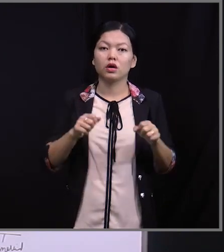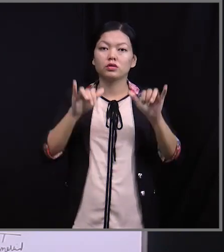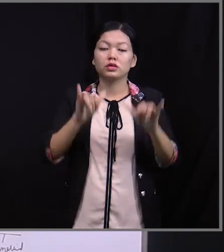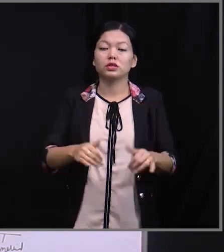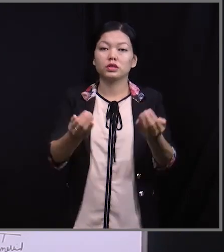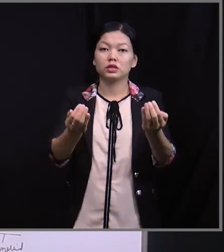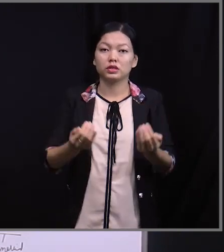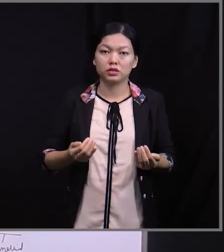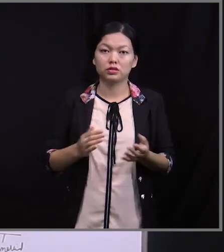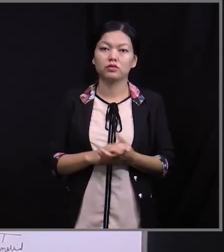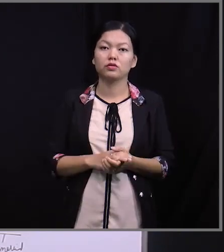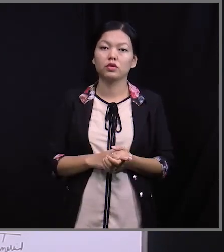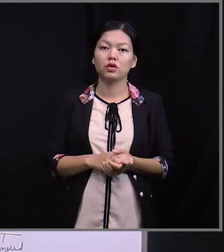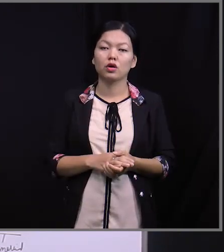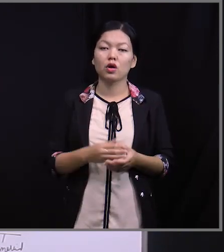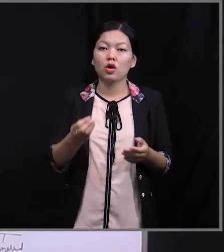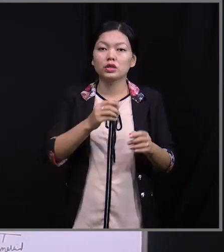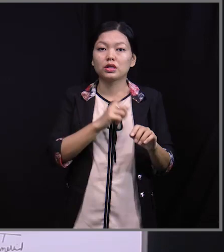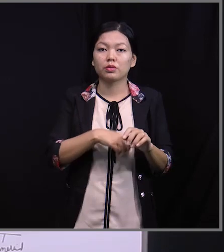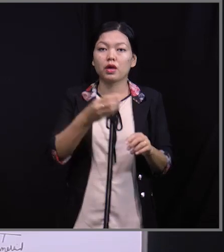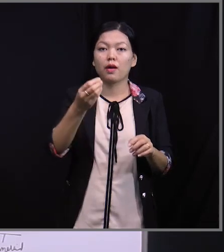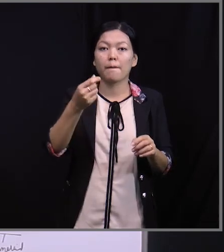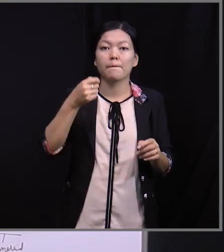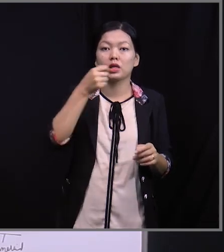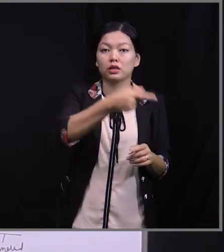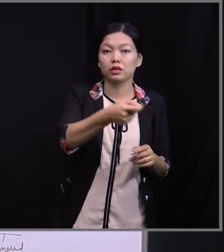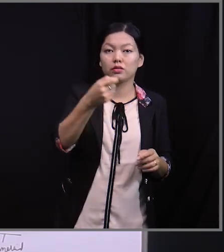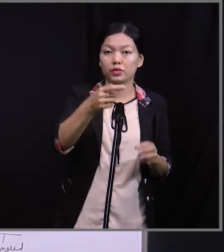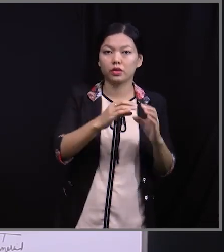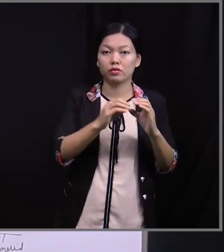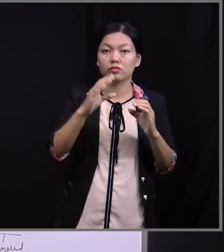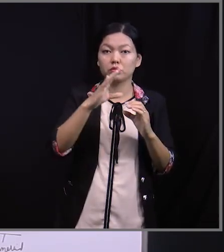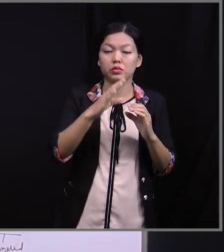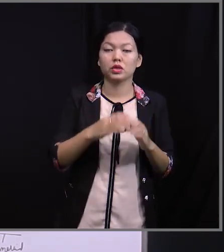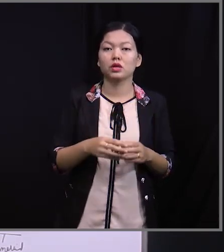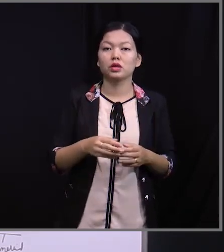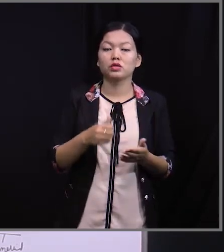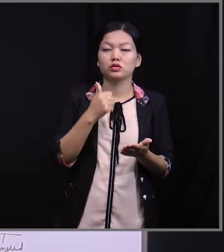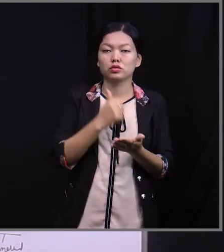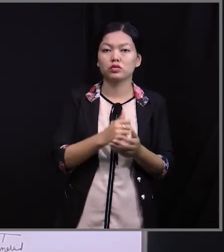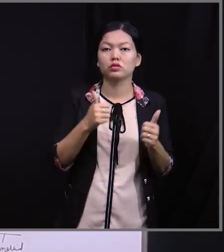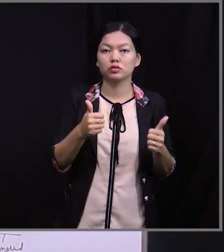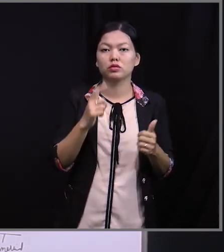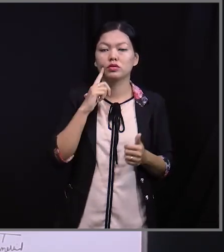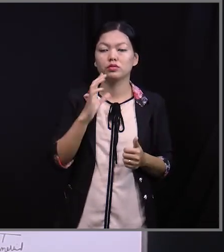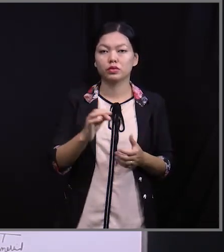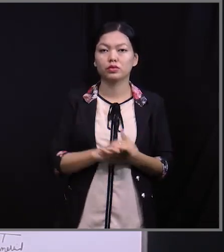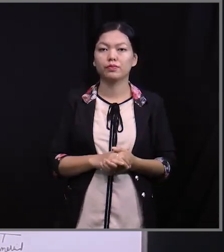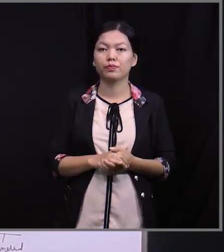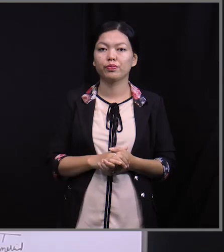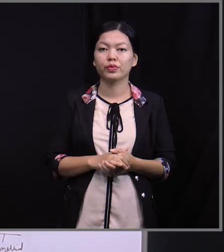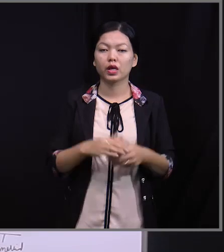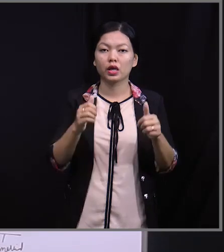certain compensation and commissions to these employees are also required. Next is accounting